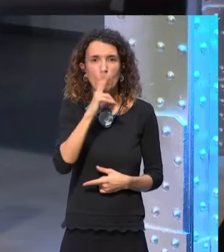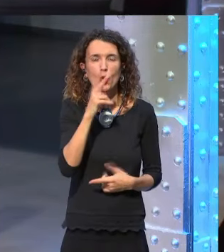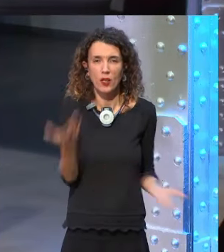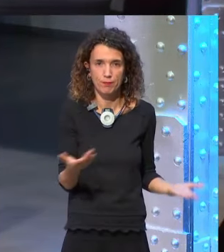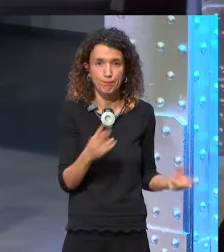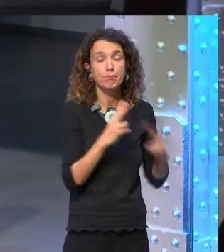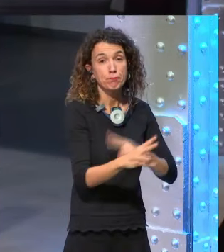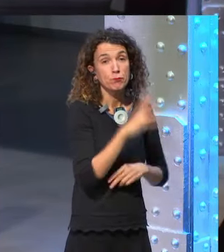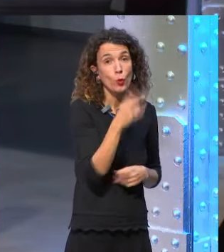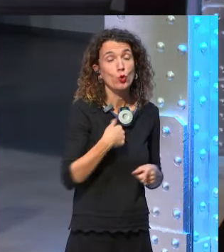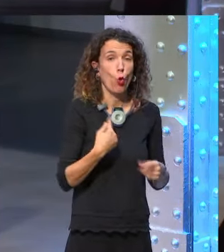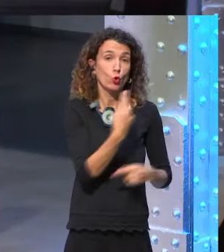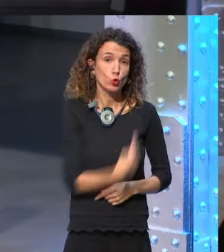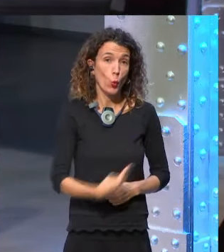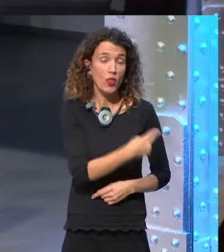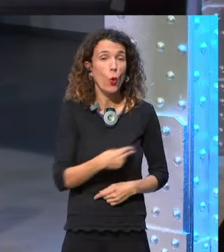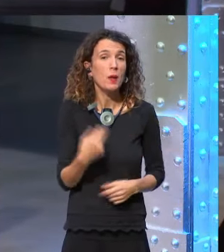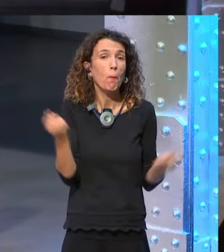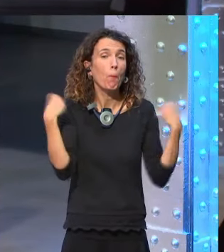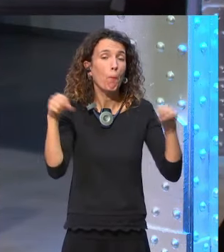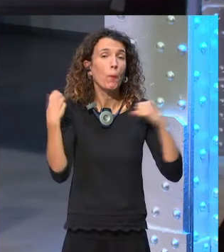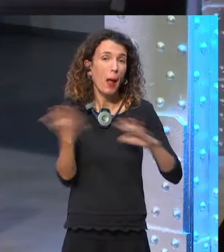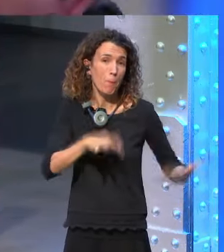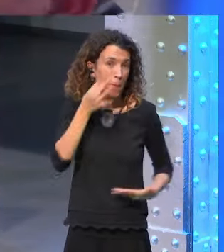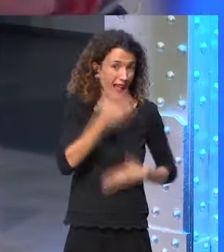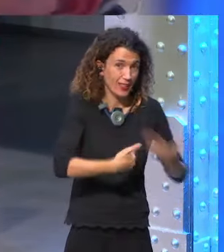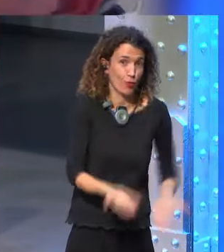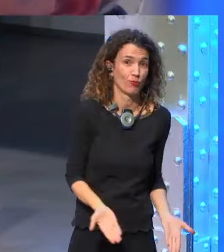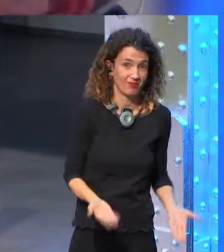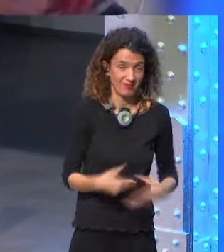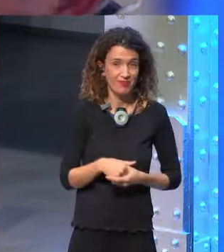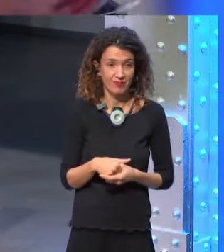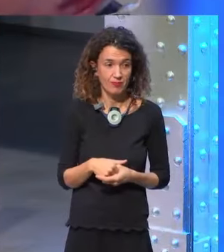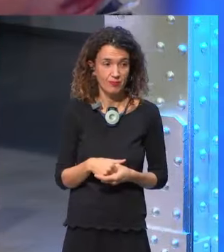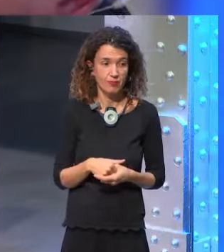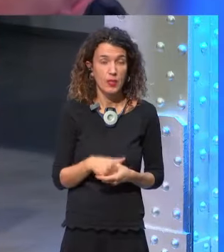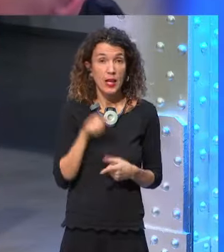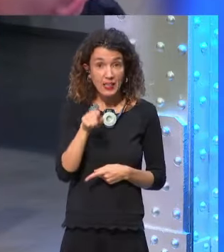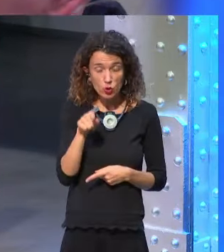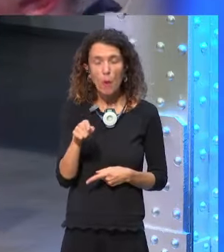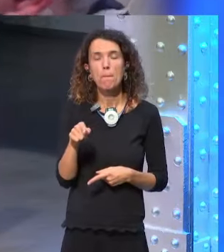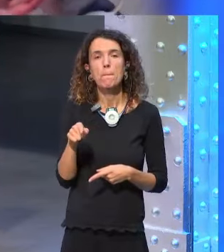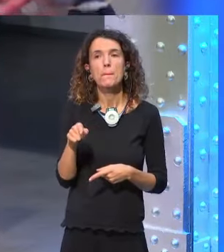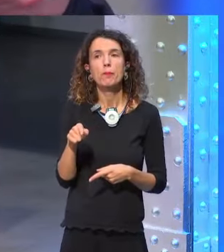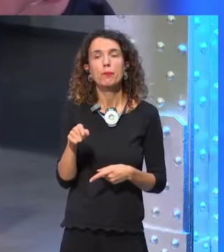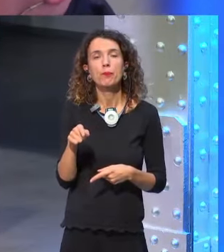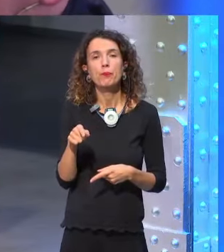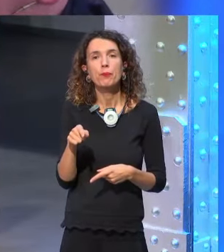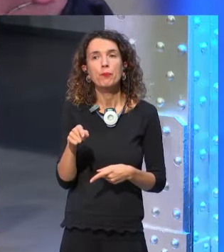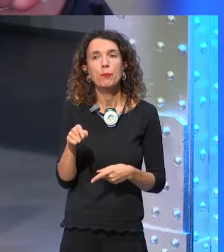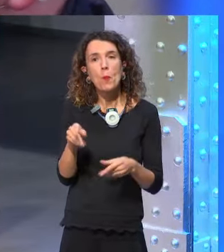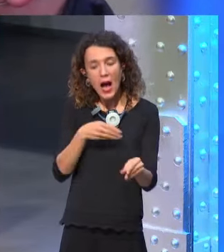pragmatic. So, I mean, nature has grown these materials, or we have ready-made processes which are